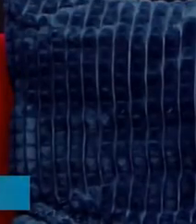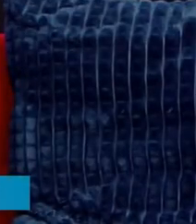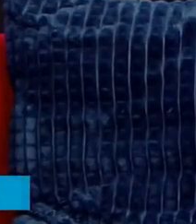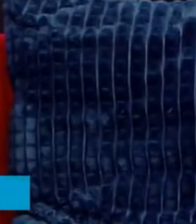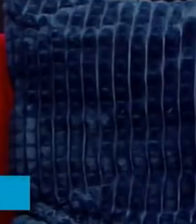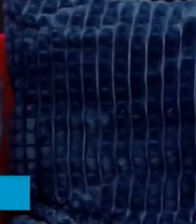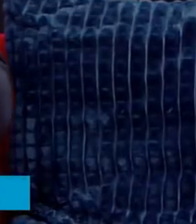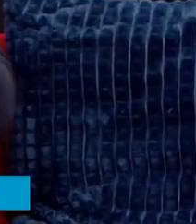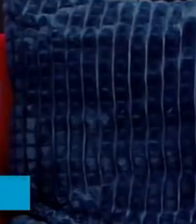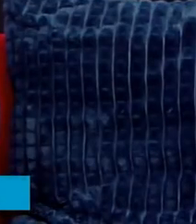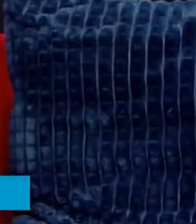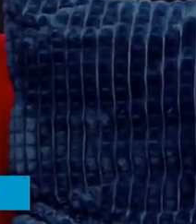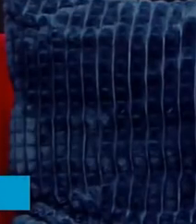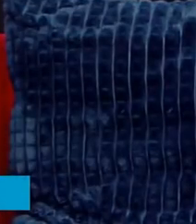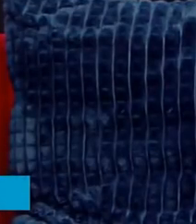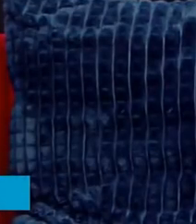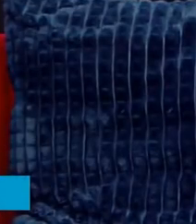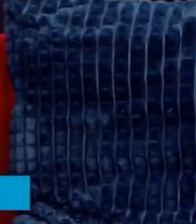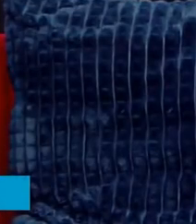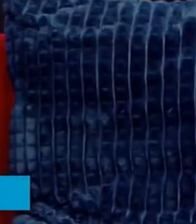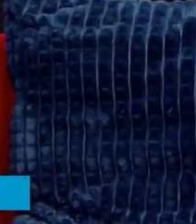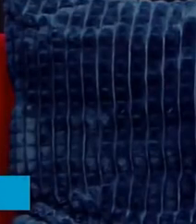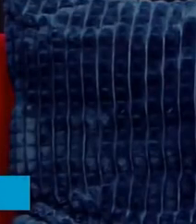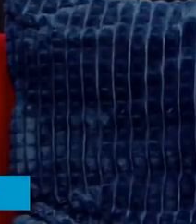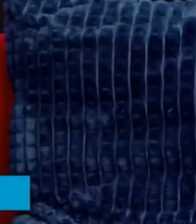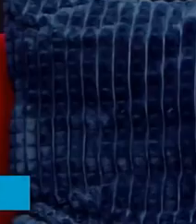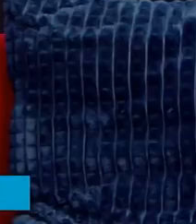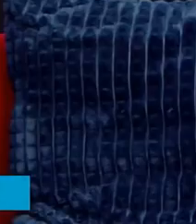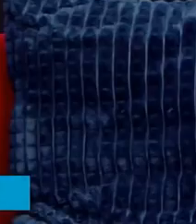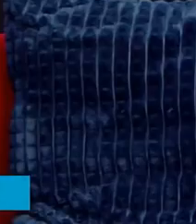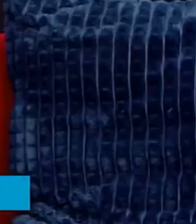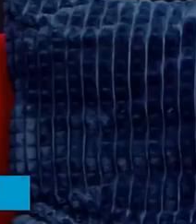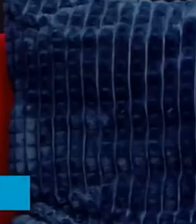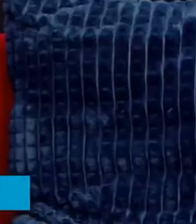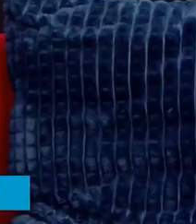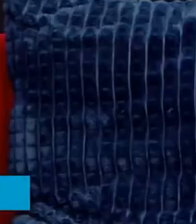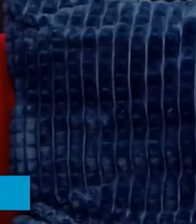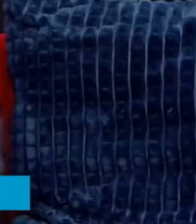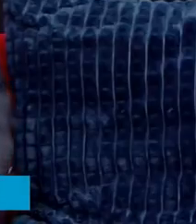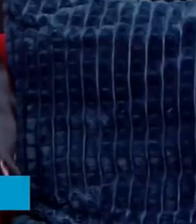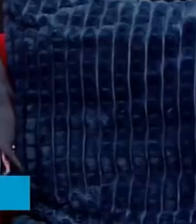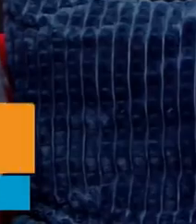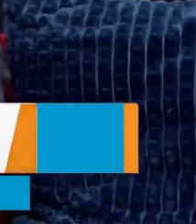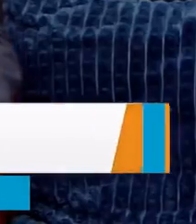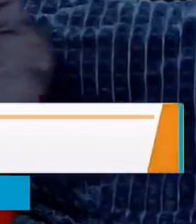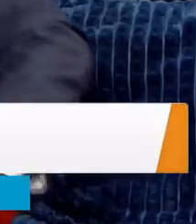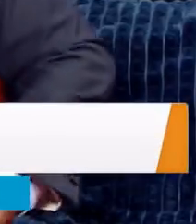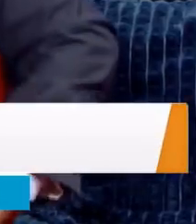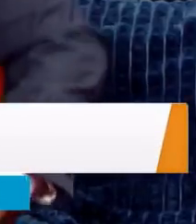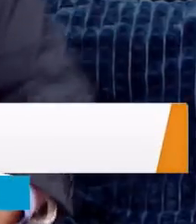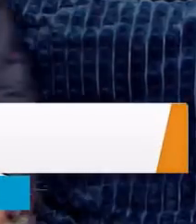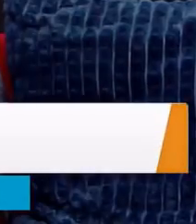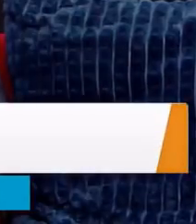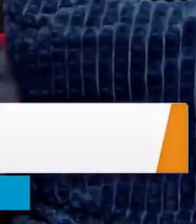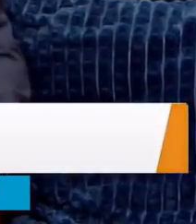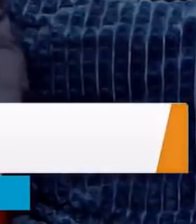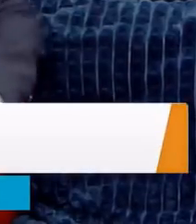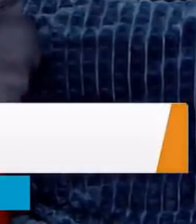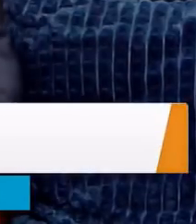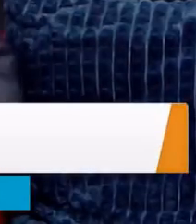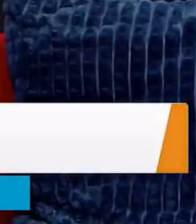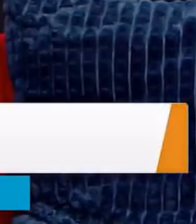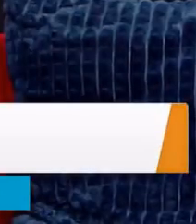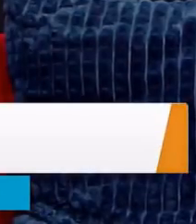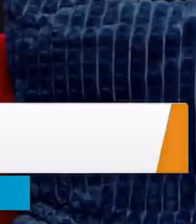Welcome back to Morning Live. Interesting revelations as we on the break. Anne Botella, who's the National Resource Development Manager at World Vision, is